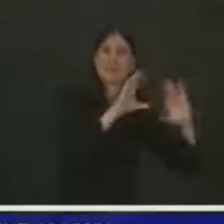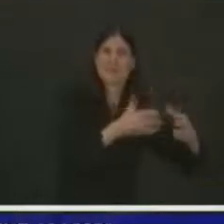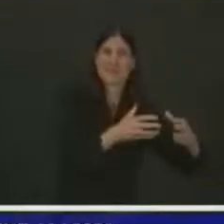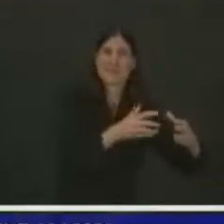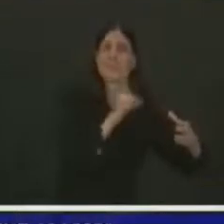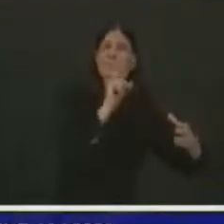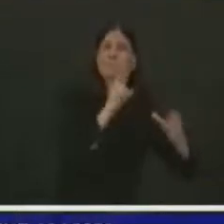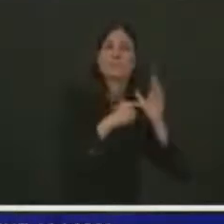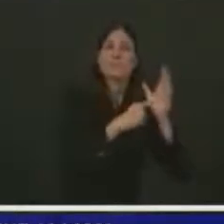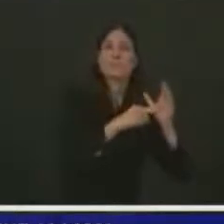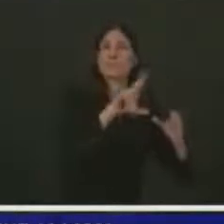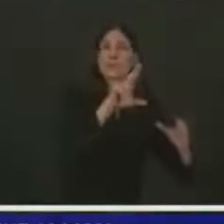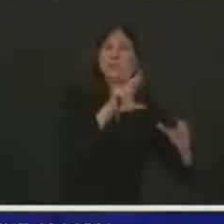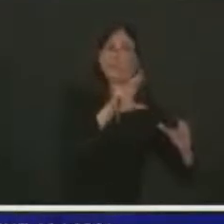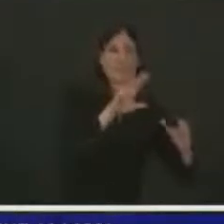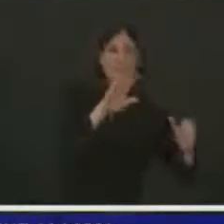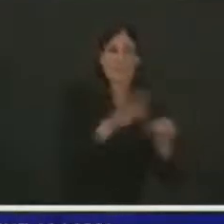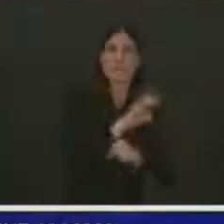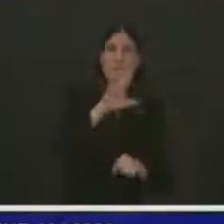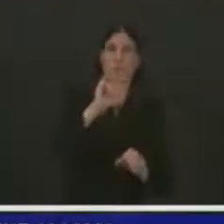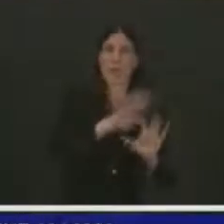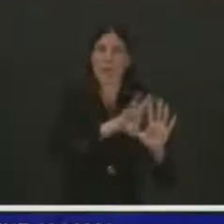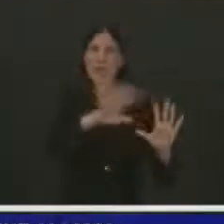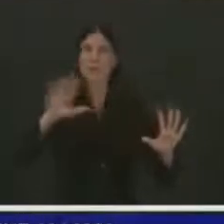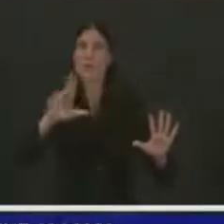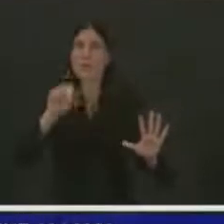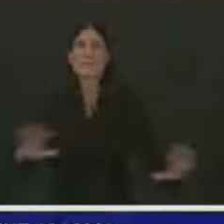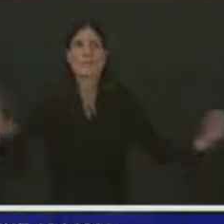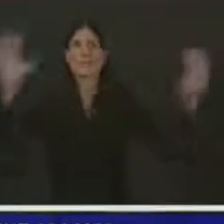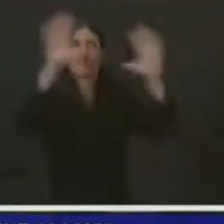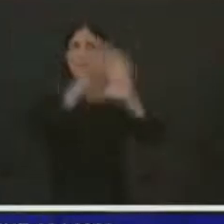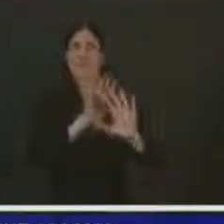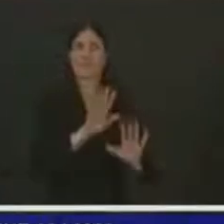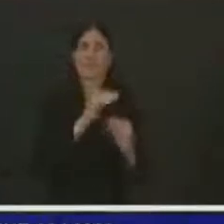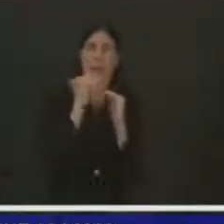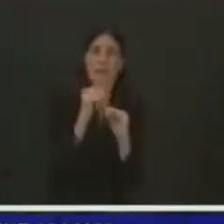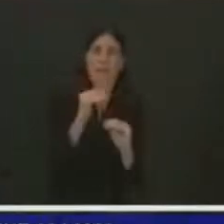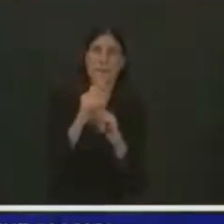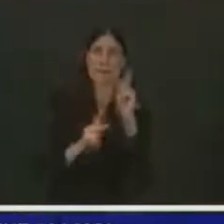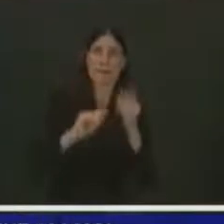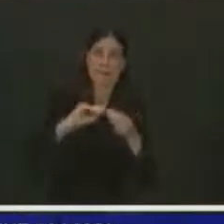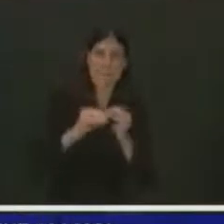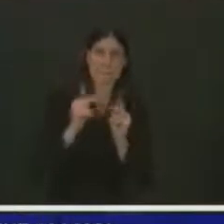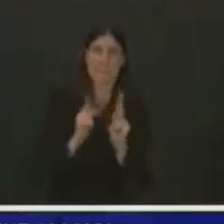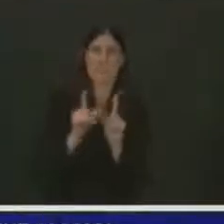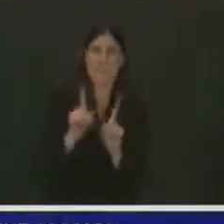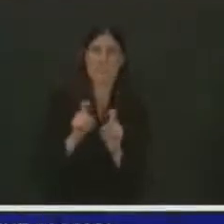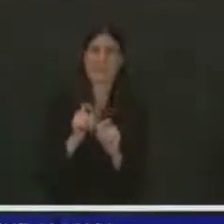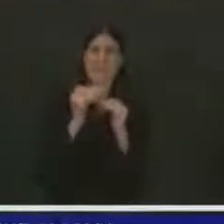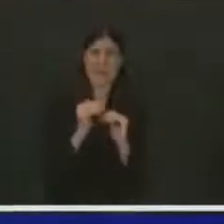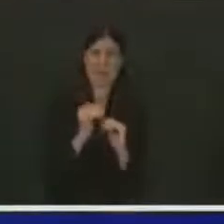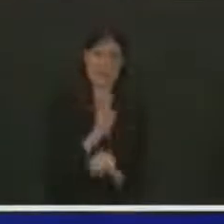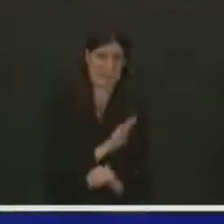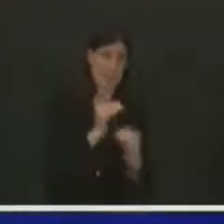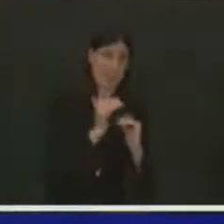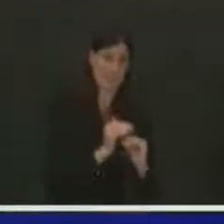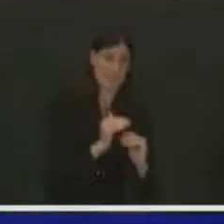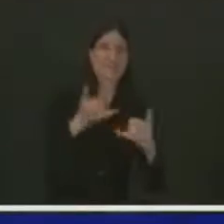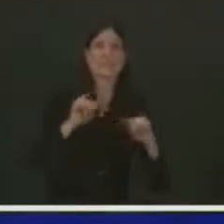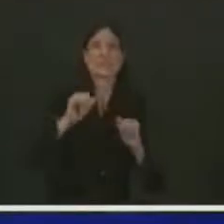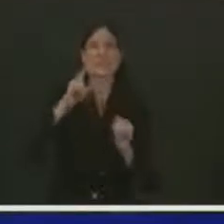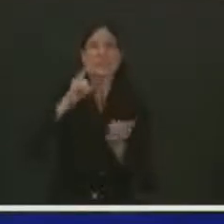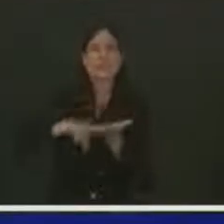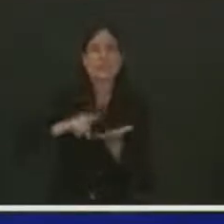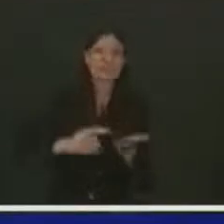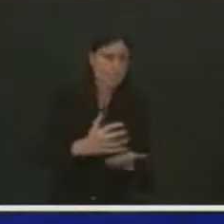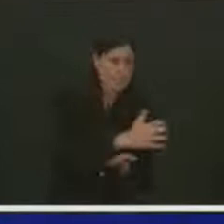of an issue, and it's more so having the appropriate information for interpreting those results, which we do not have for an individual